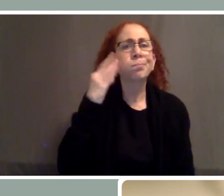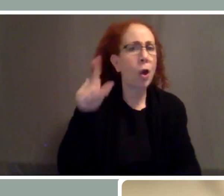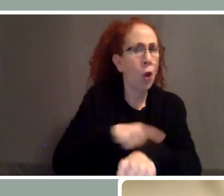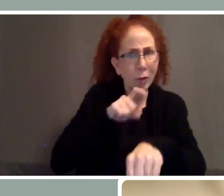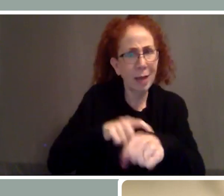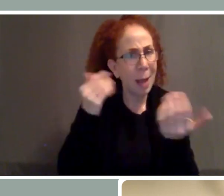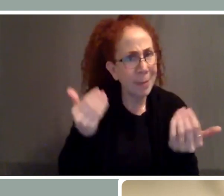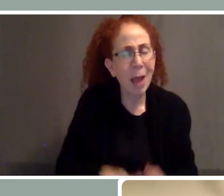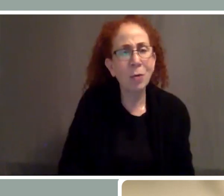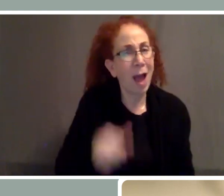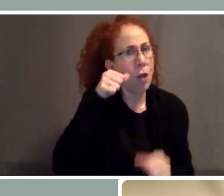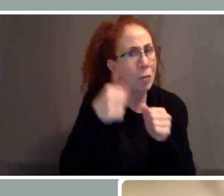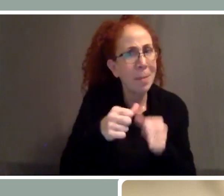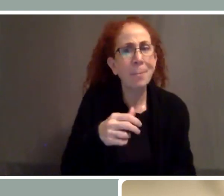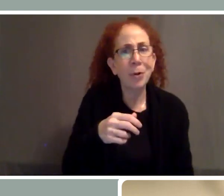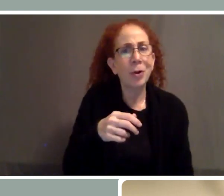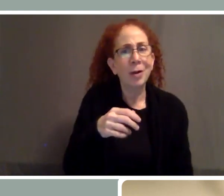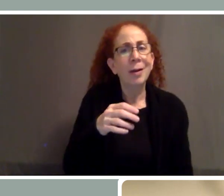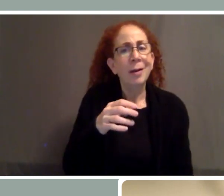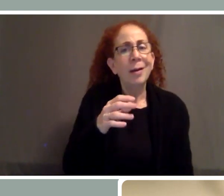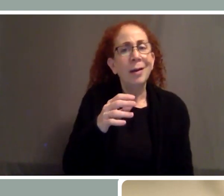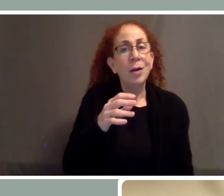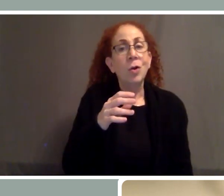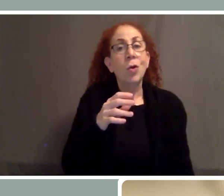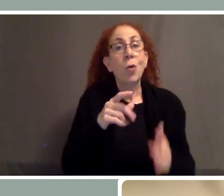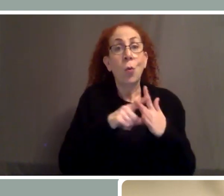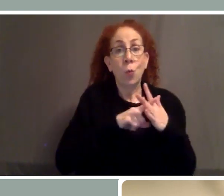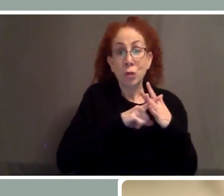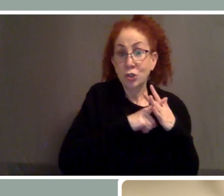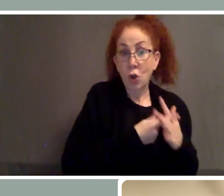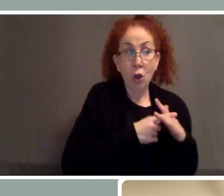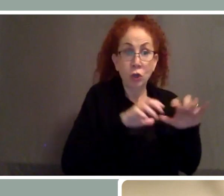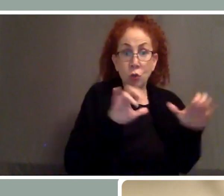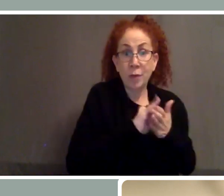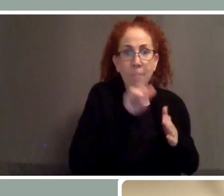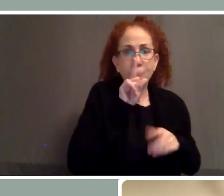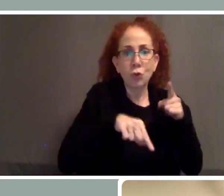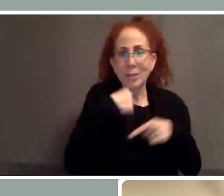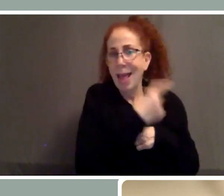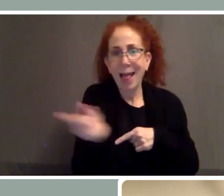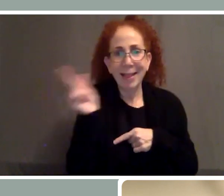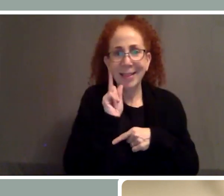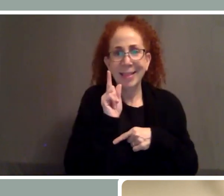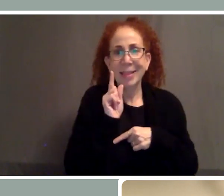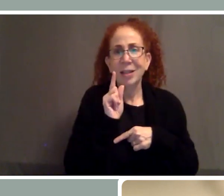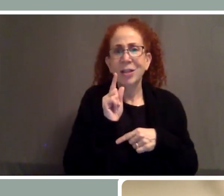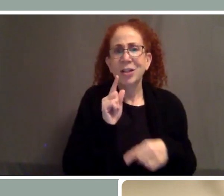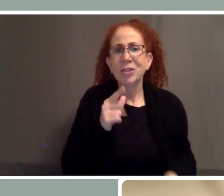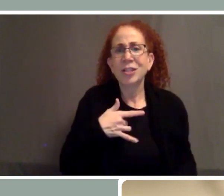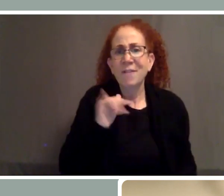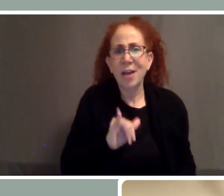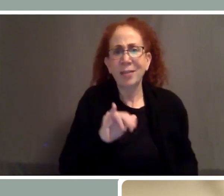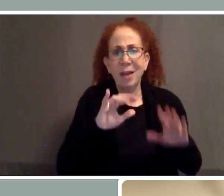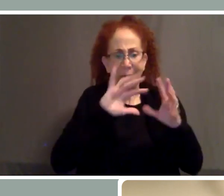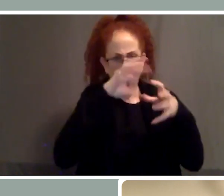remember that, we started to be able to do it, but we couldn't tell anyone anything about it. We'd say, it just felt like a nasty crystal ball that you